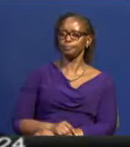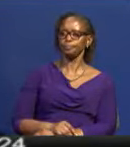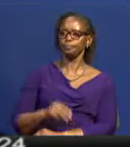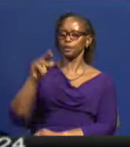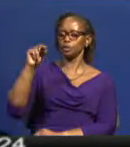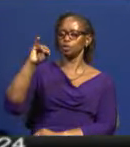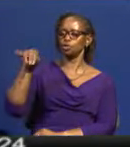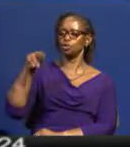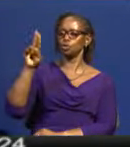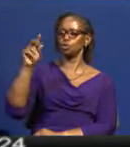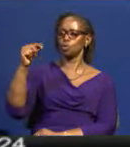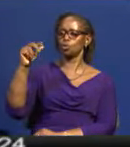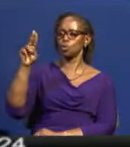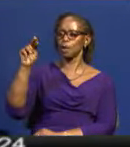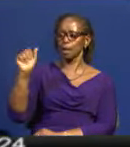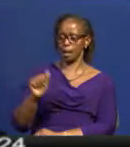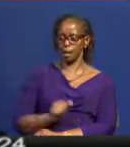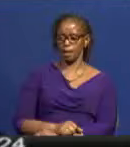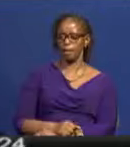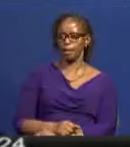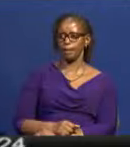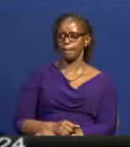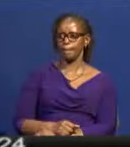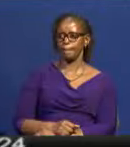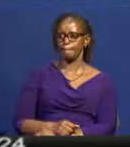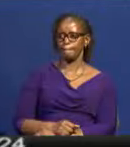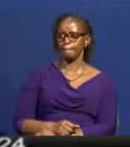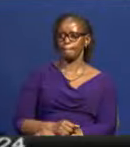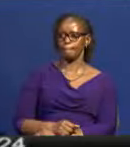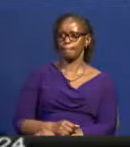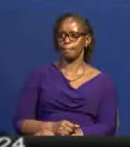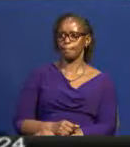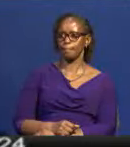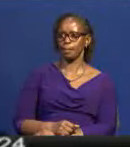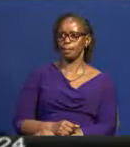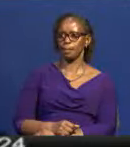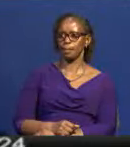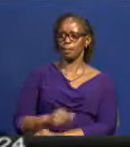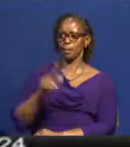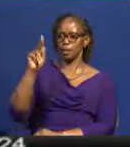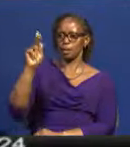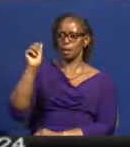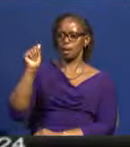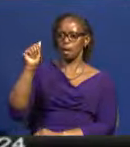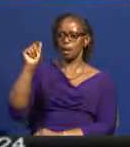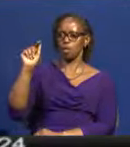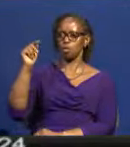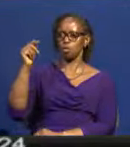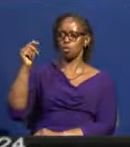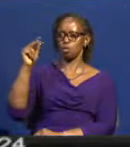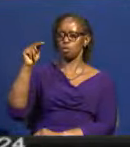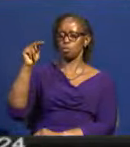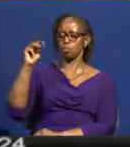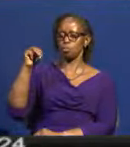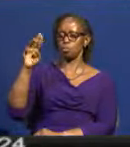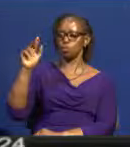John Juguna Wanjiko, John Kanywithia Mutunga,